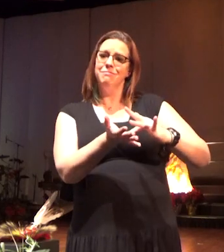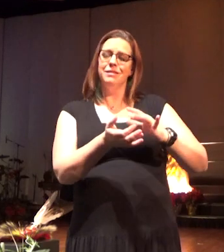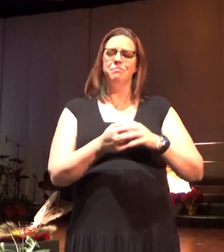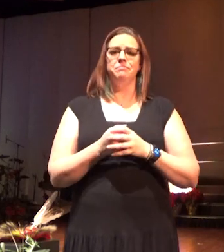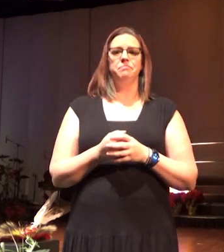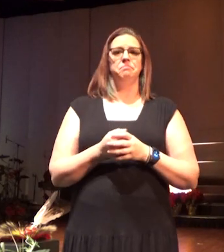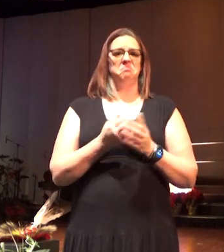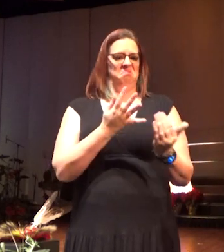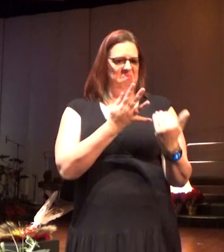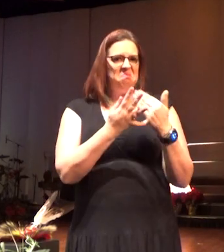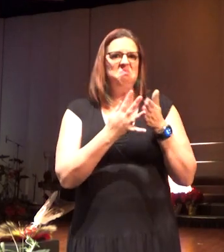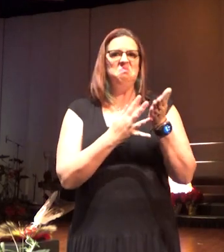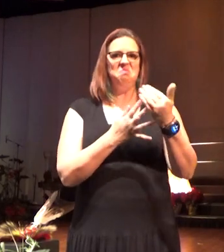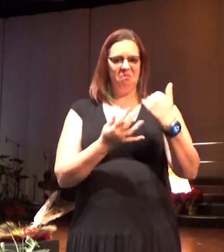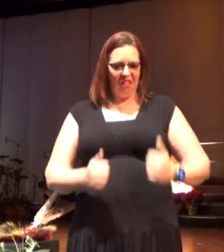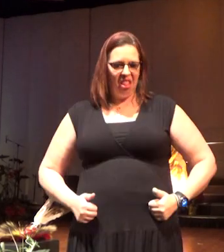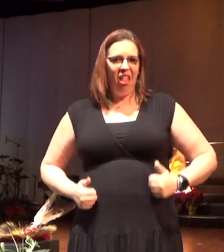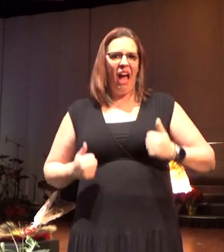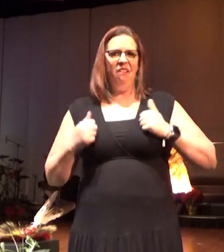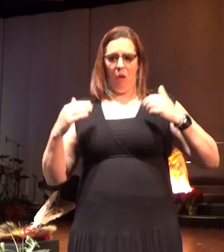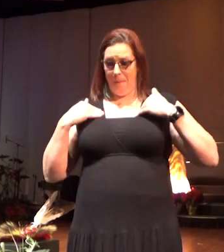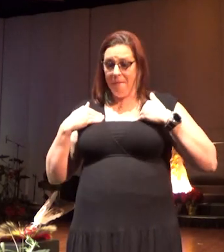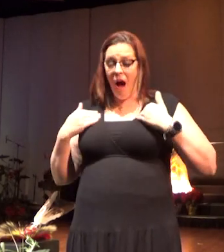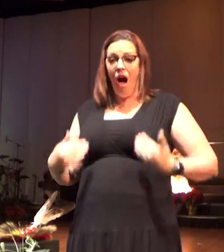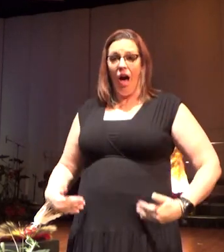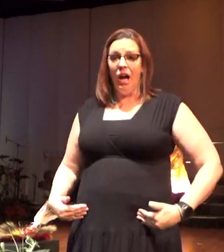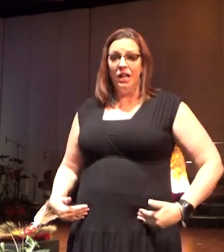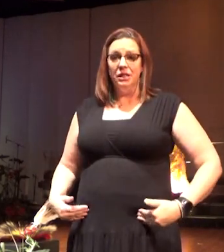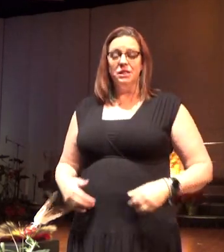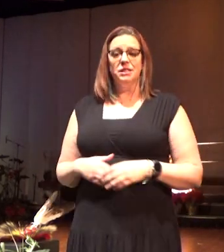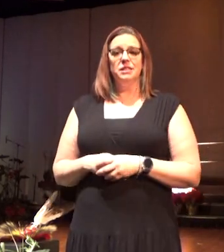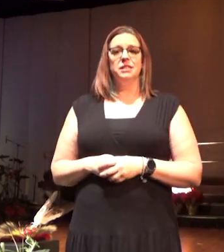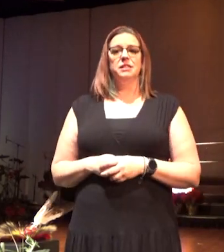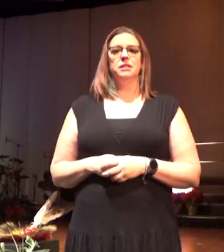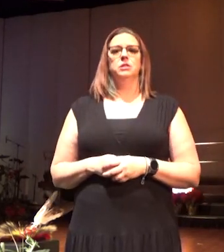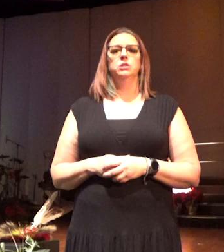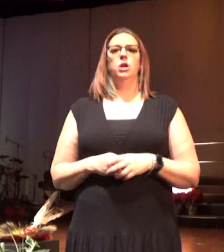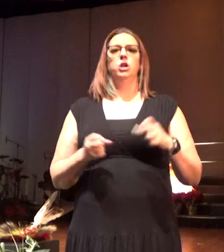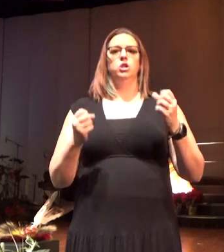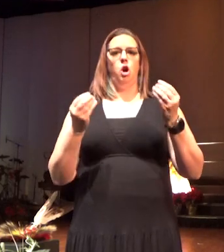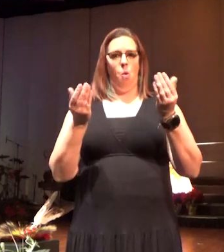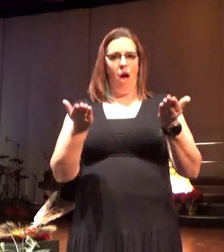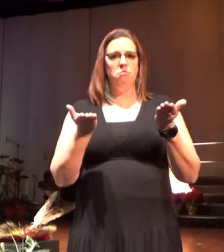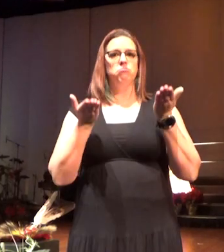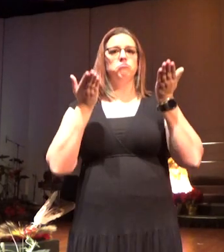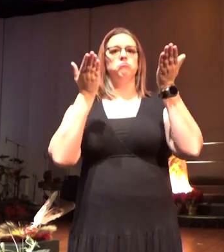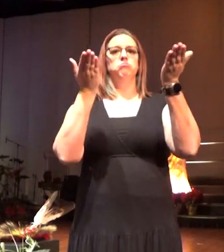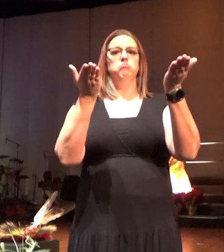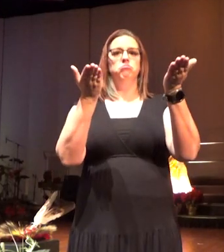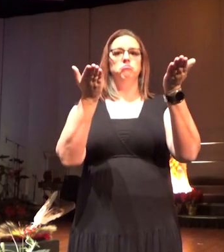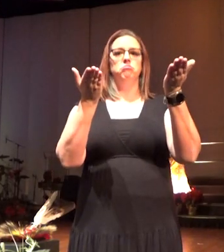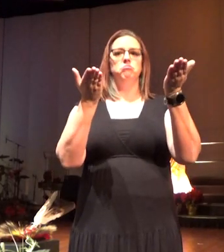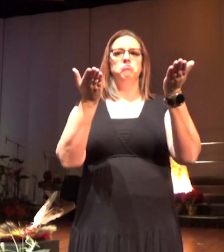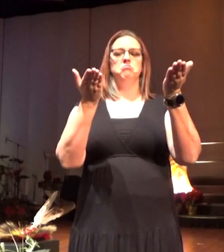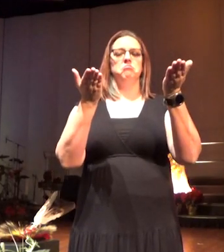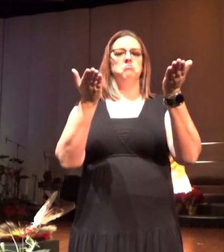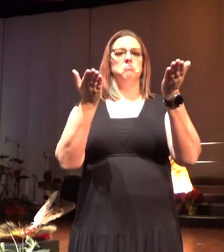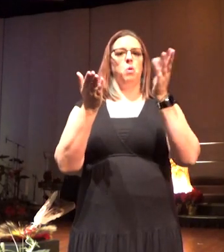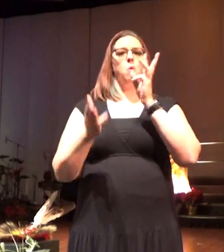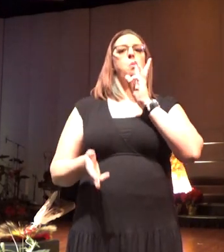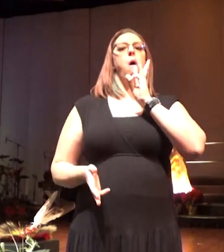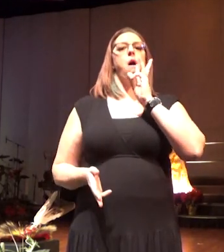in and through all of life, our bodies. And so I raise this element of